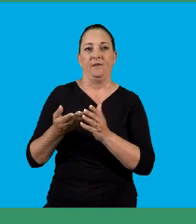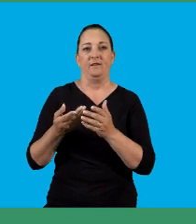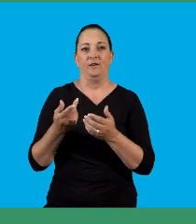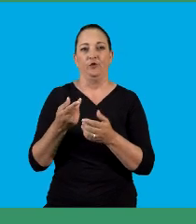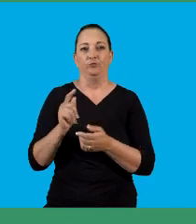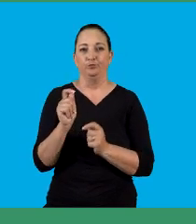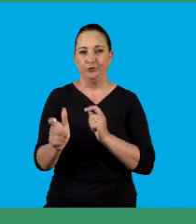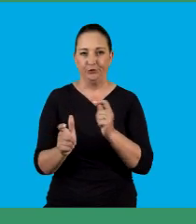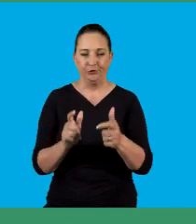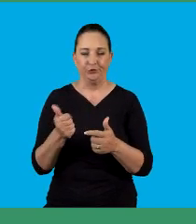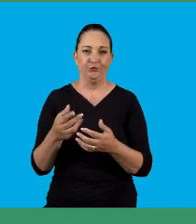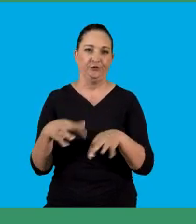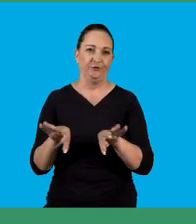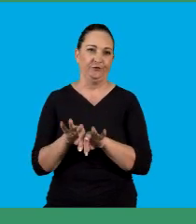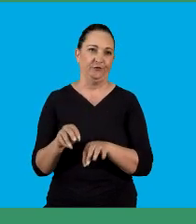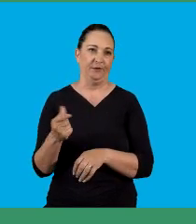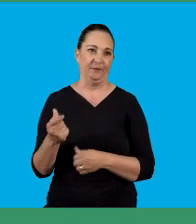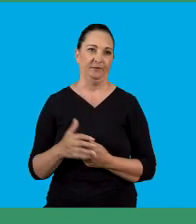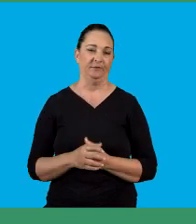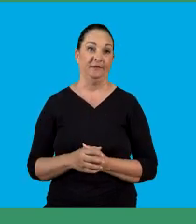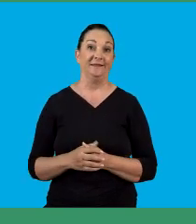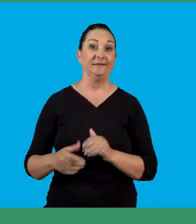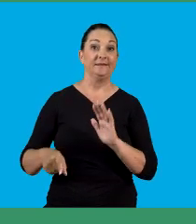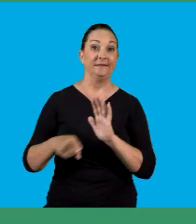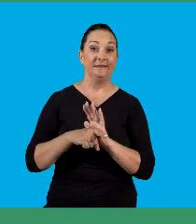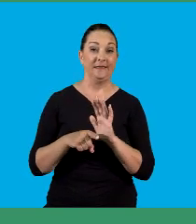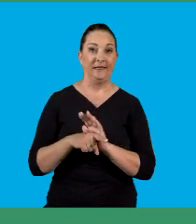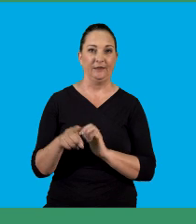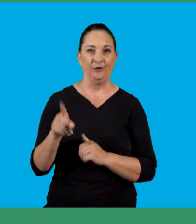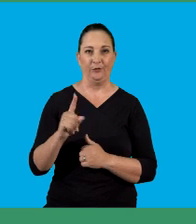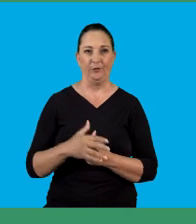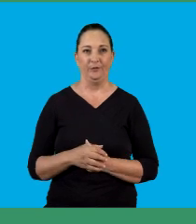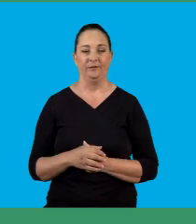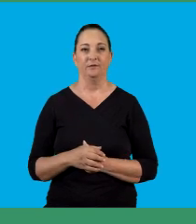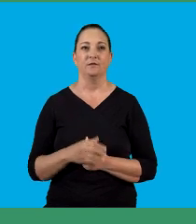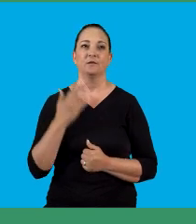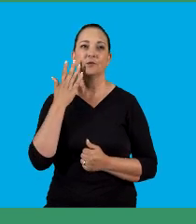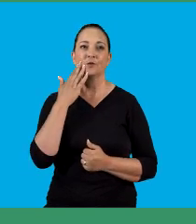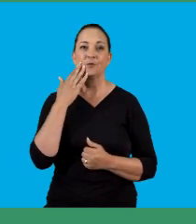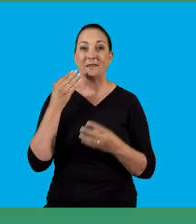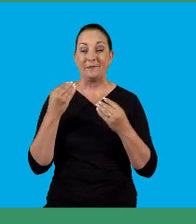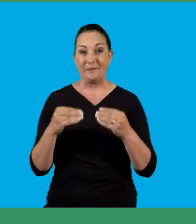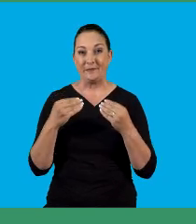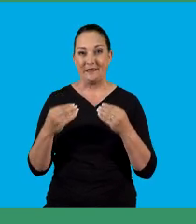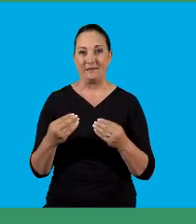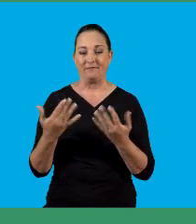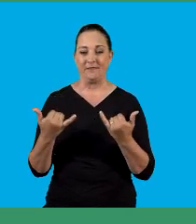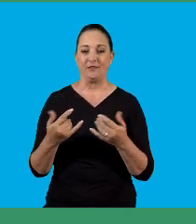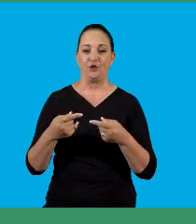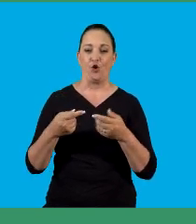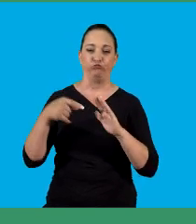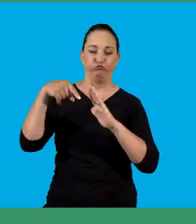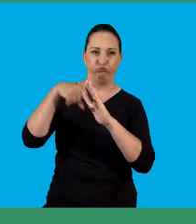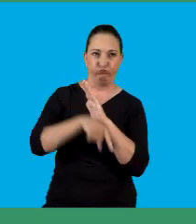of money. The negative impact of inflation is that the sales of businesses will decrease because of